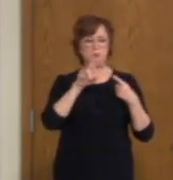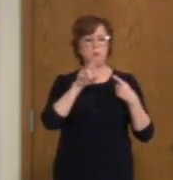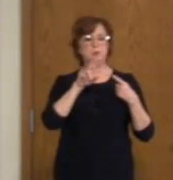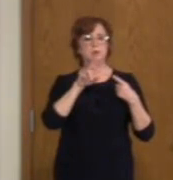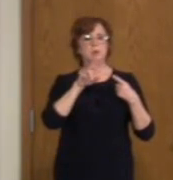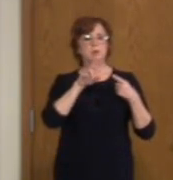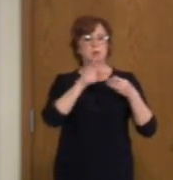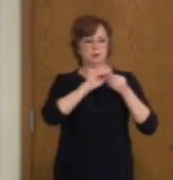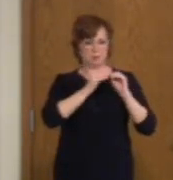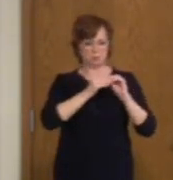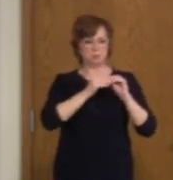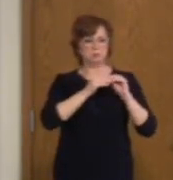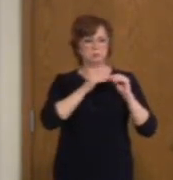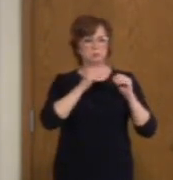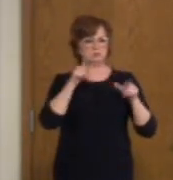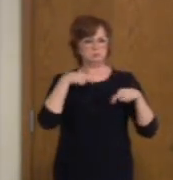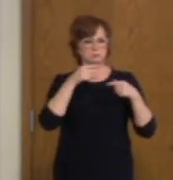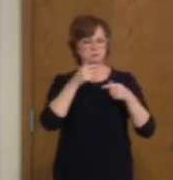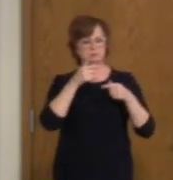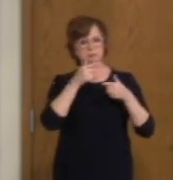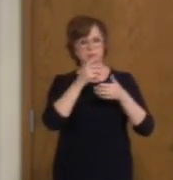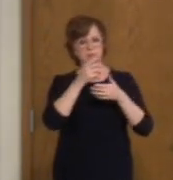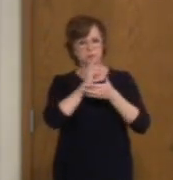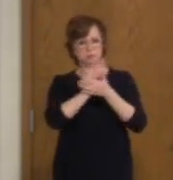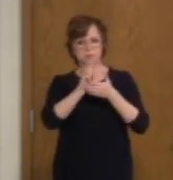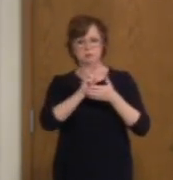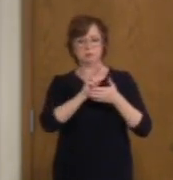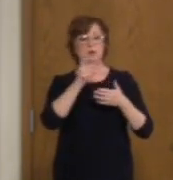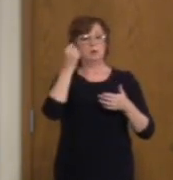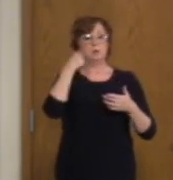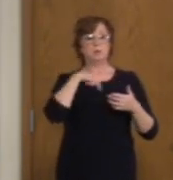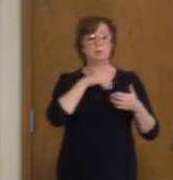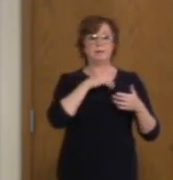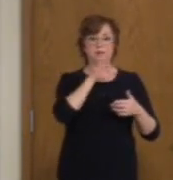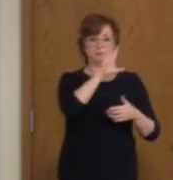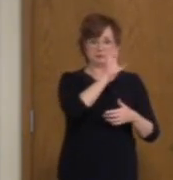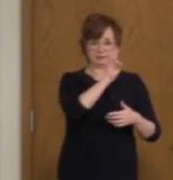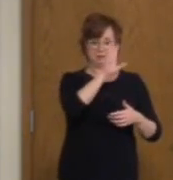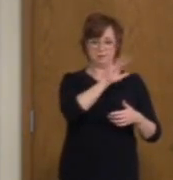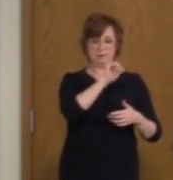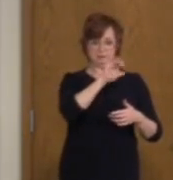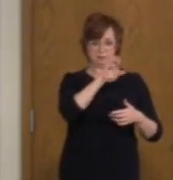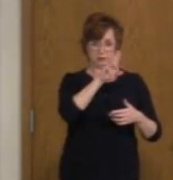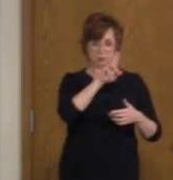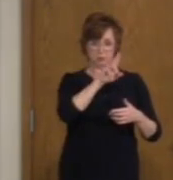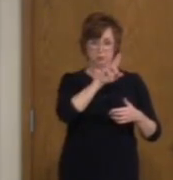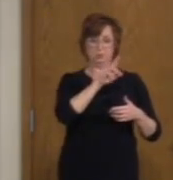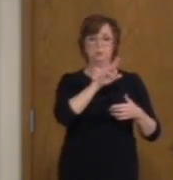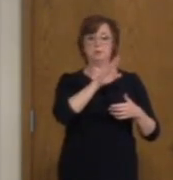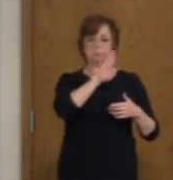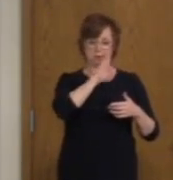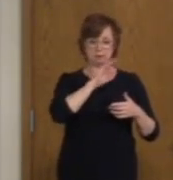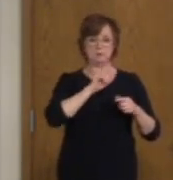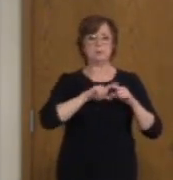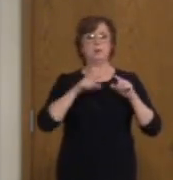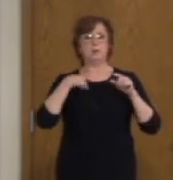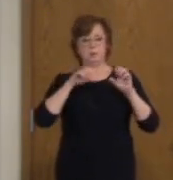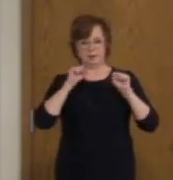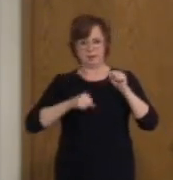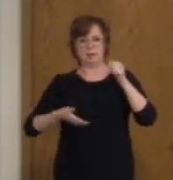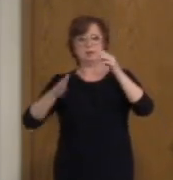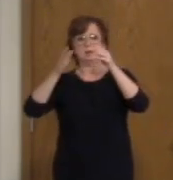few weeks, and we know that typically we run with 75 ICU beds, but we have the ability to double that capacity